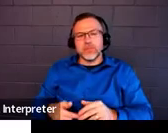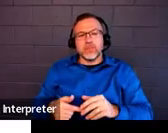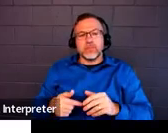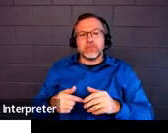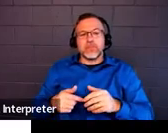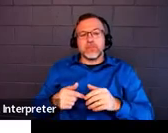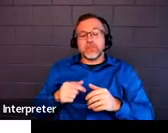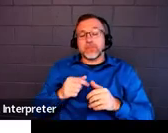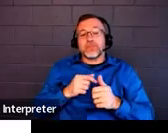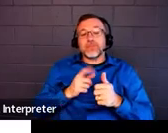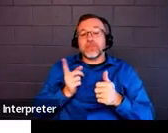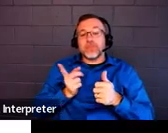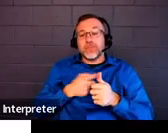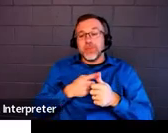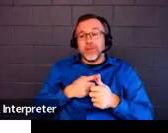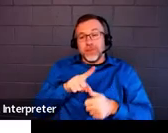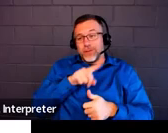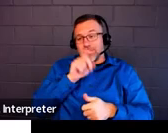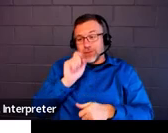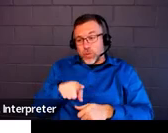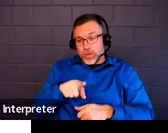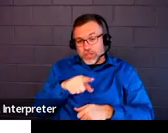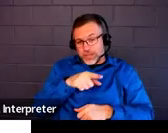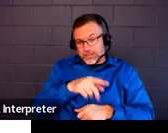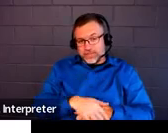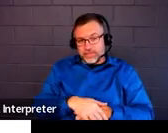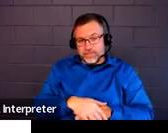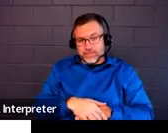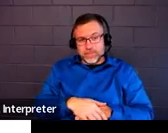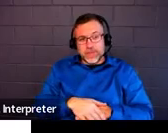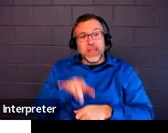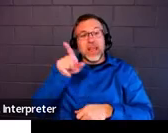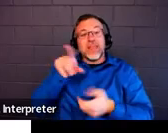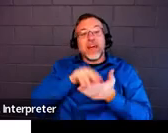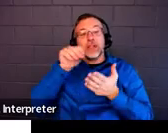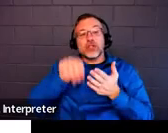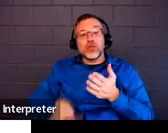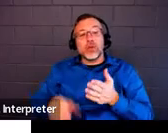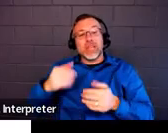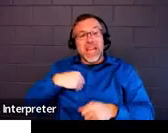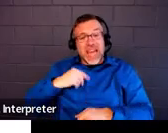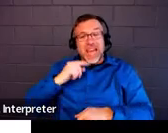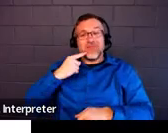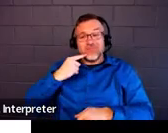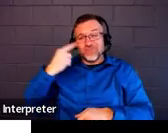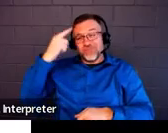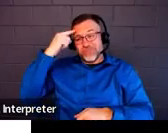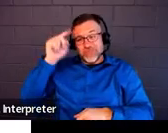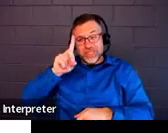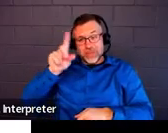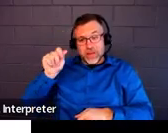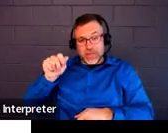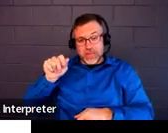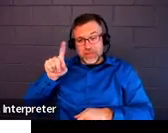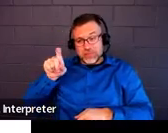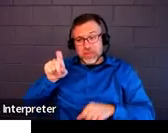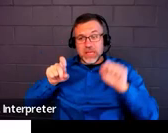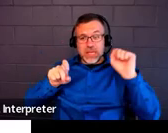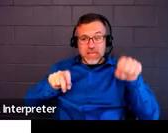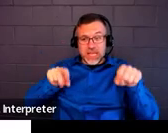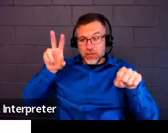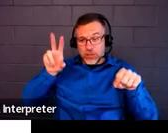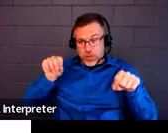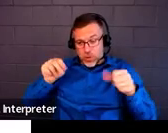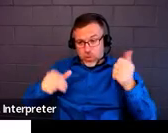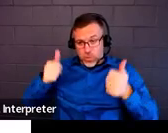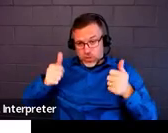first question. So does the student have a significant cognitive disability? The answer to this was